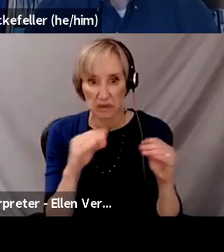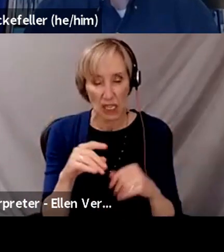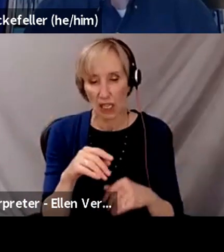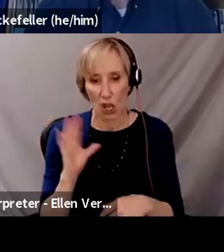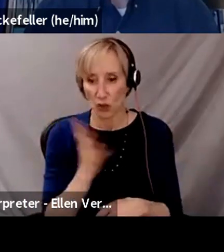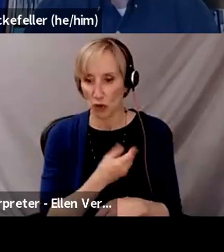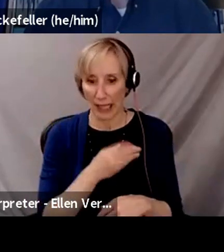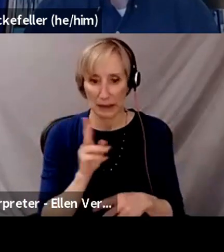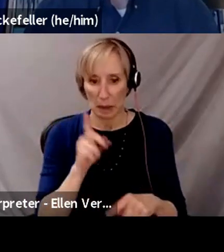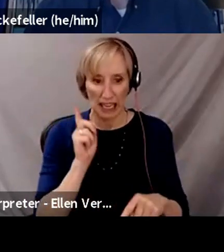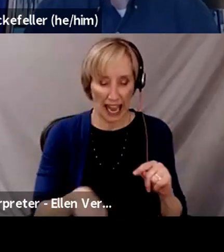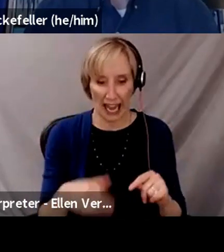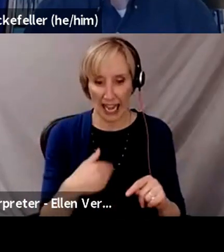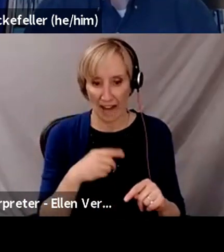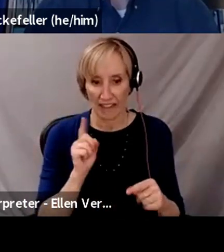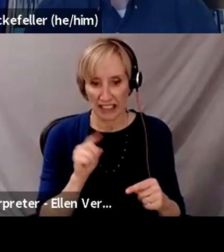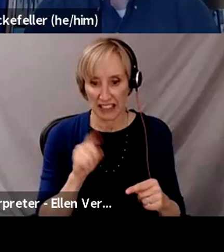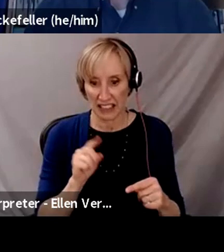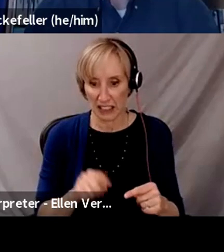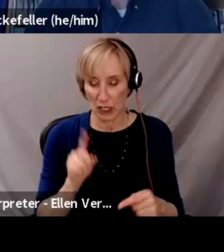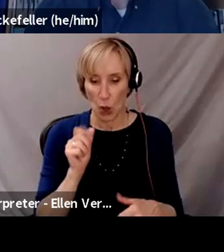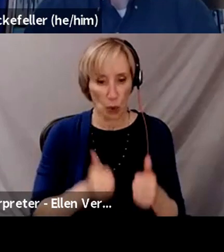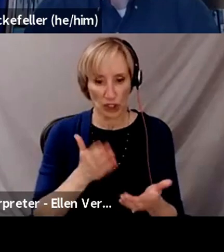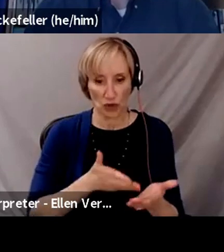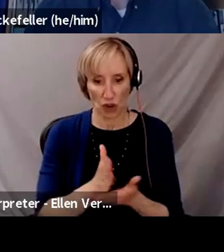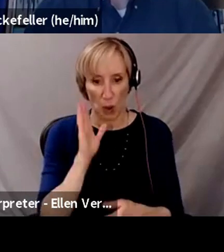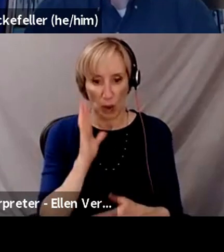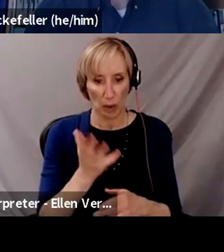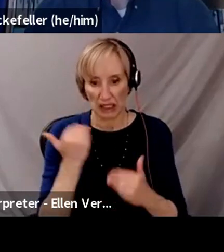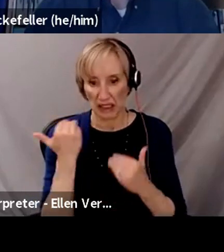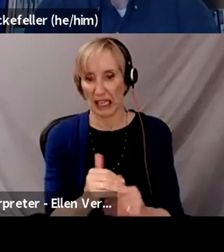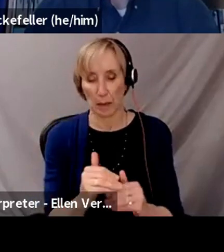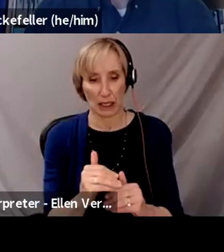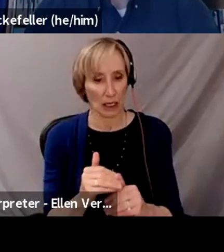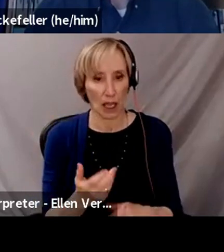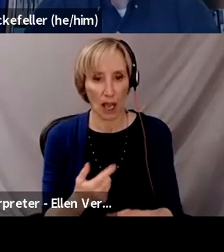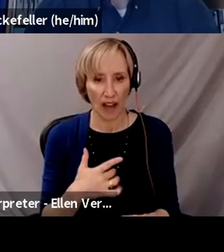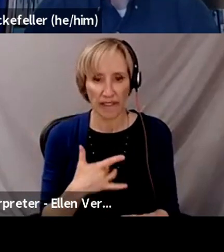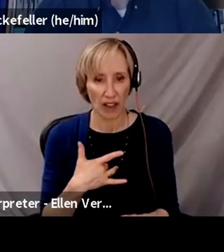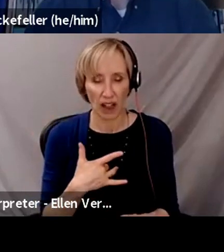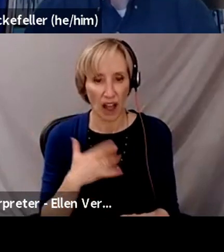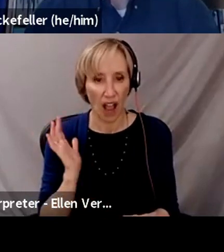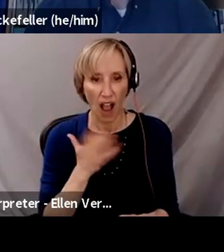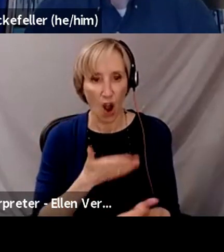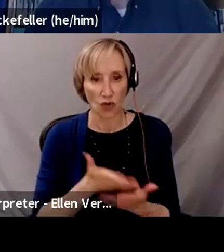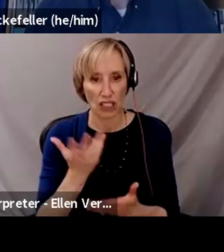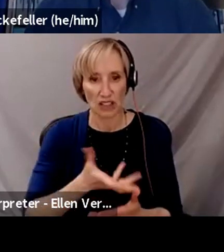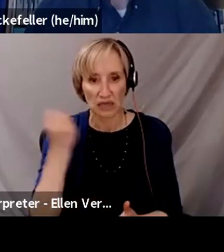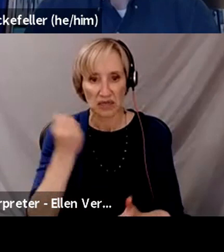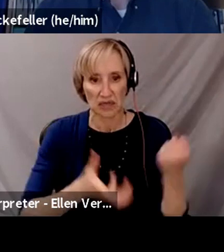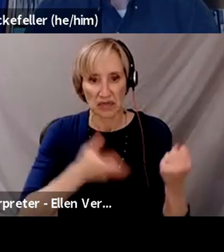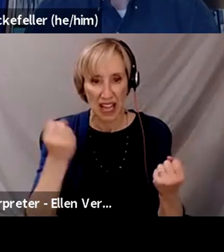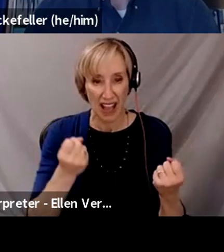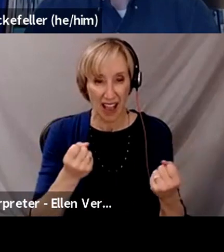what one of our like rights will be restricted next. And it's even worse to see these things